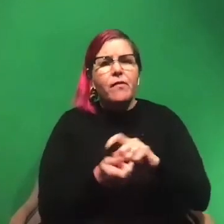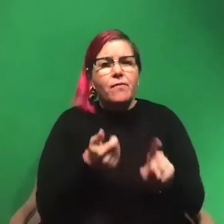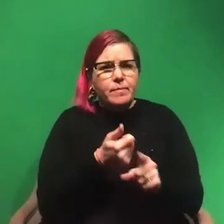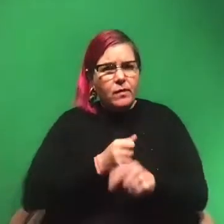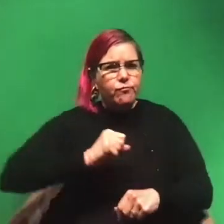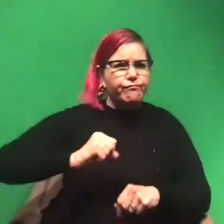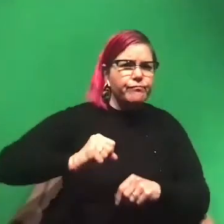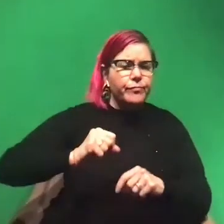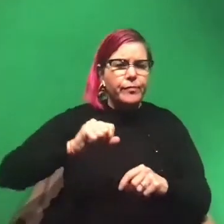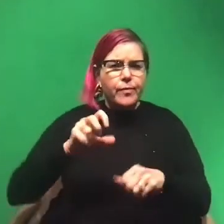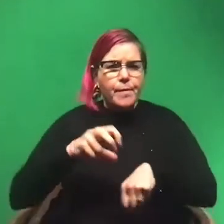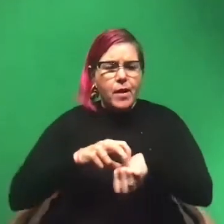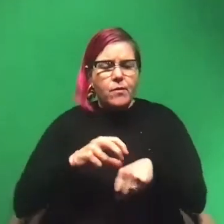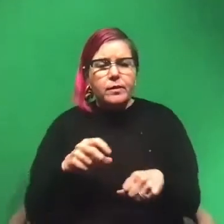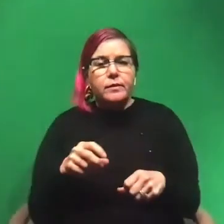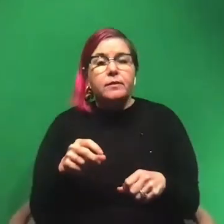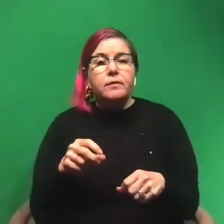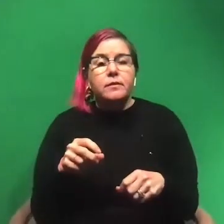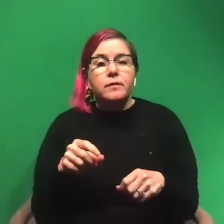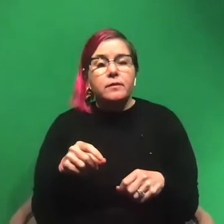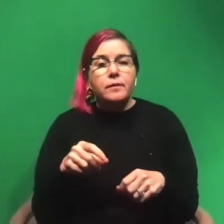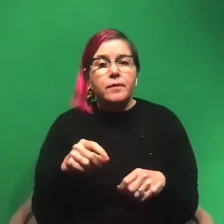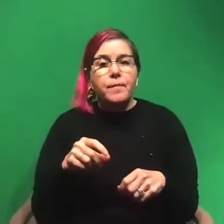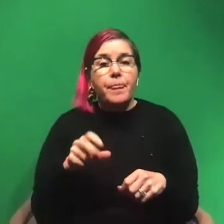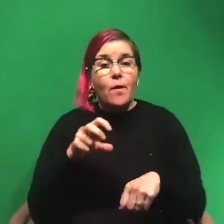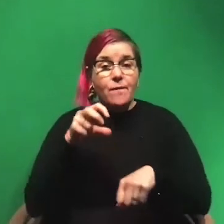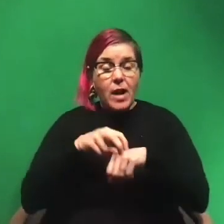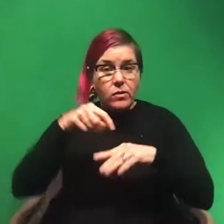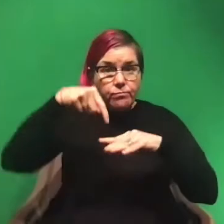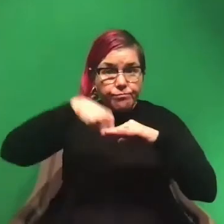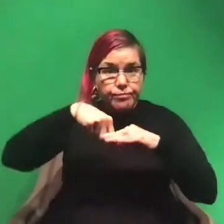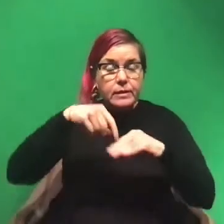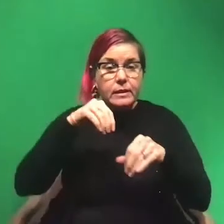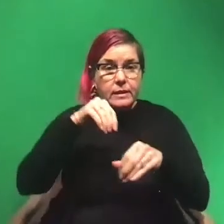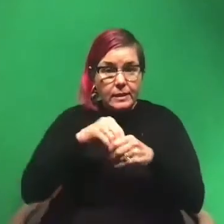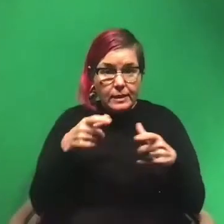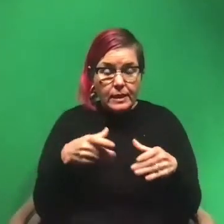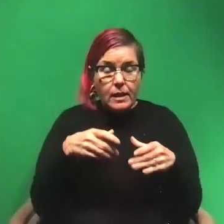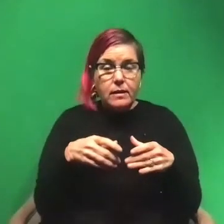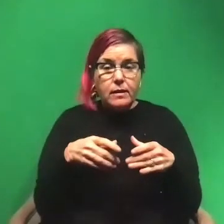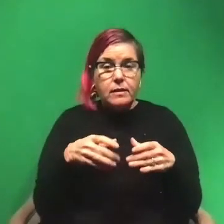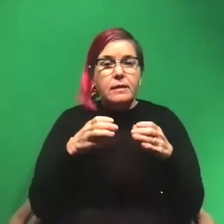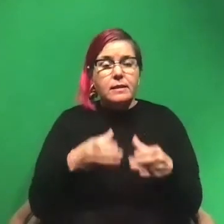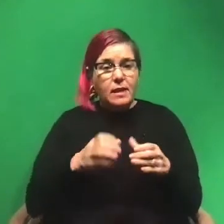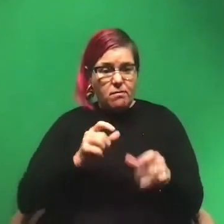viruses. So as soon as a virus enters a cell, our cell responds